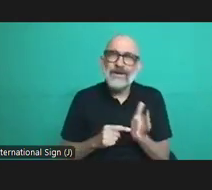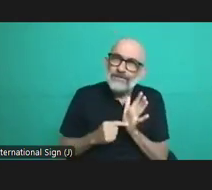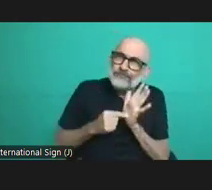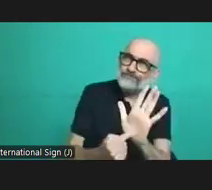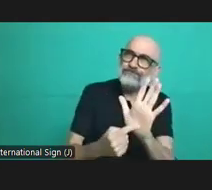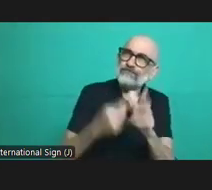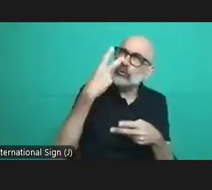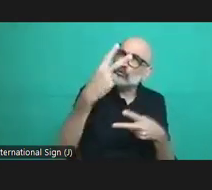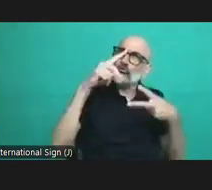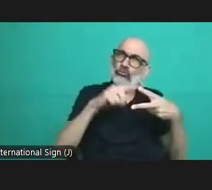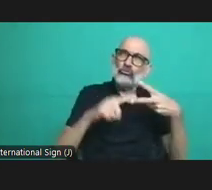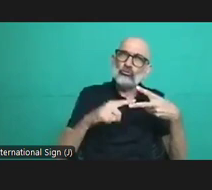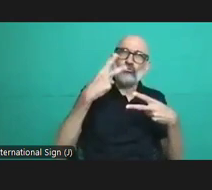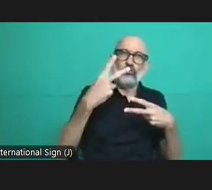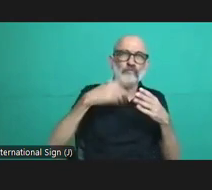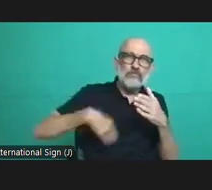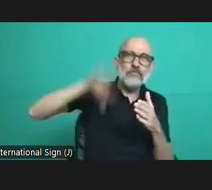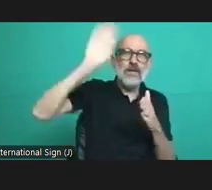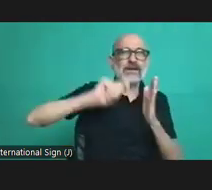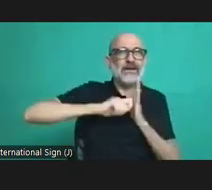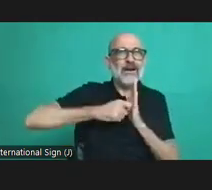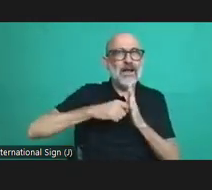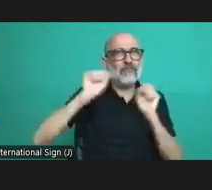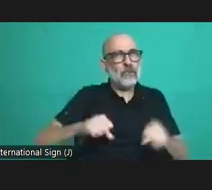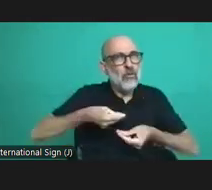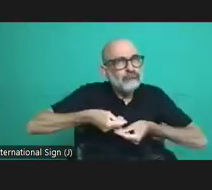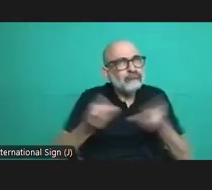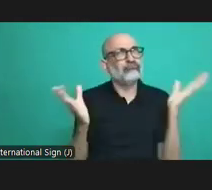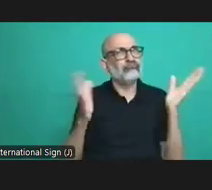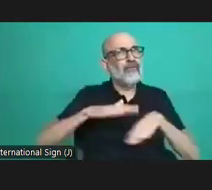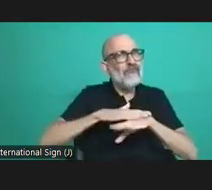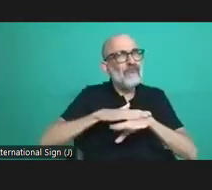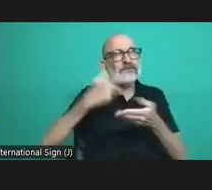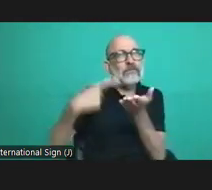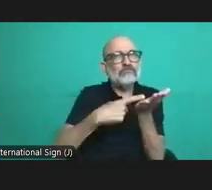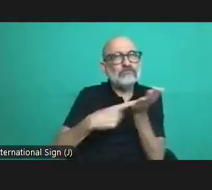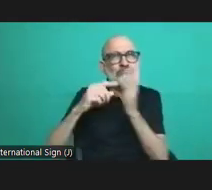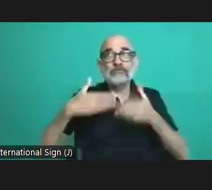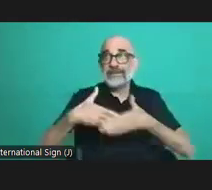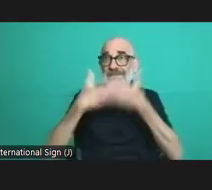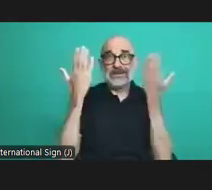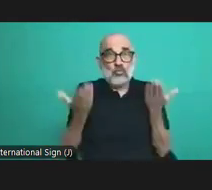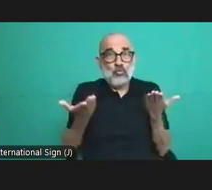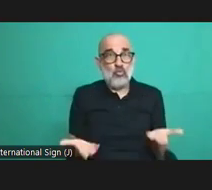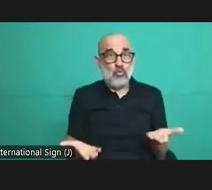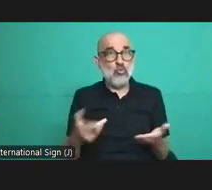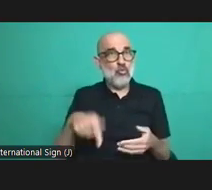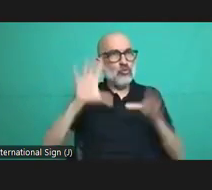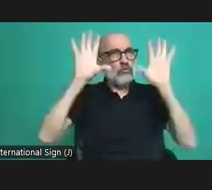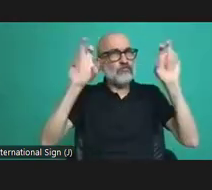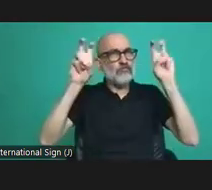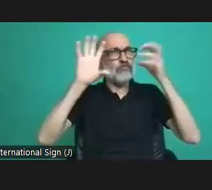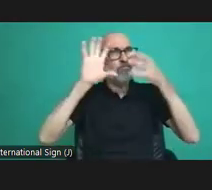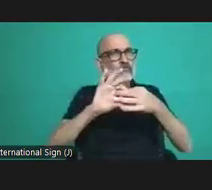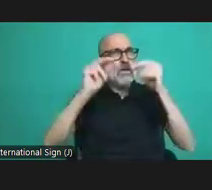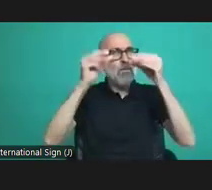PAHO, arising from a changing health landscape within the region and the need to build stronger and more resilient health systems based on primary